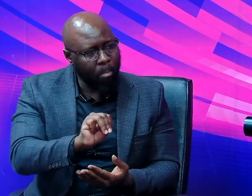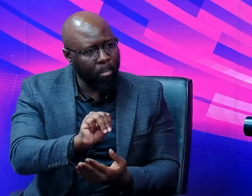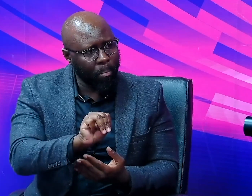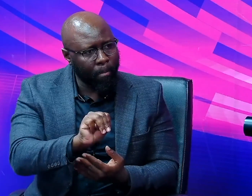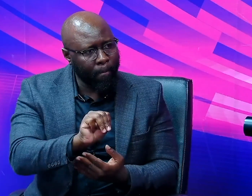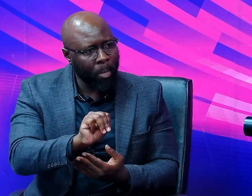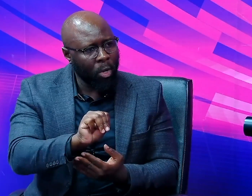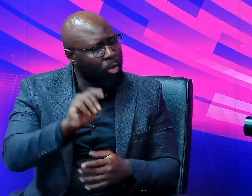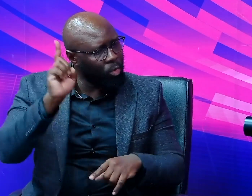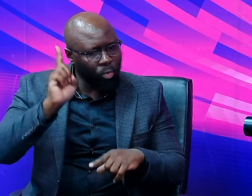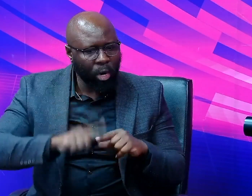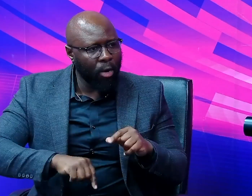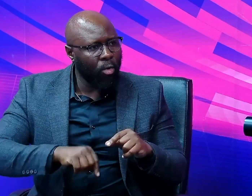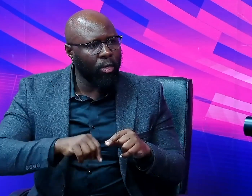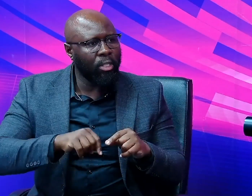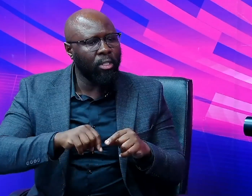format or written form.